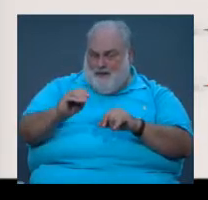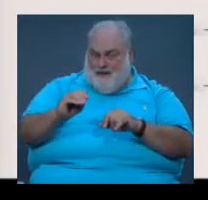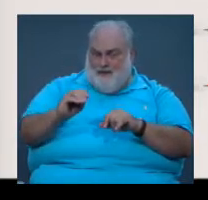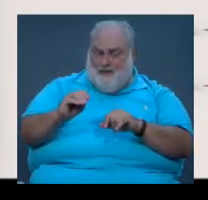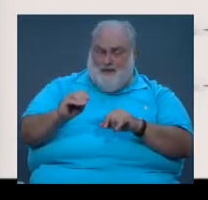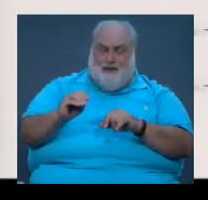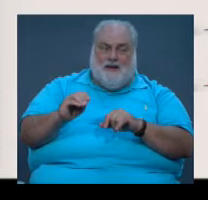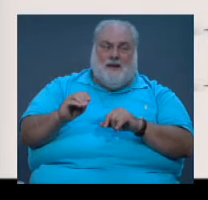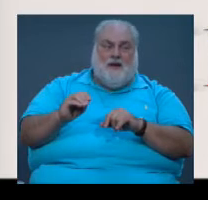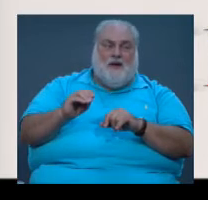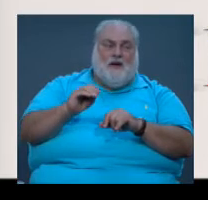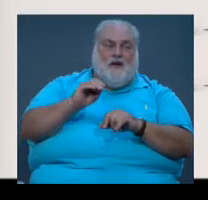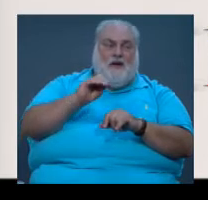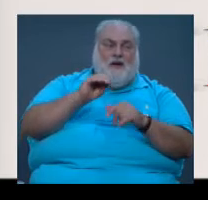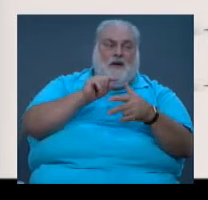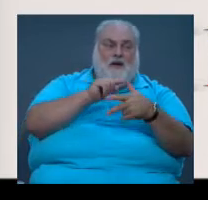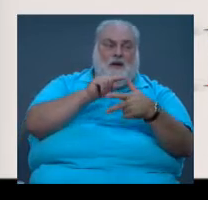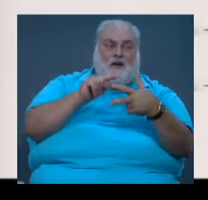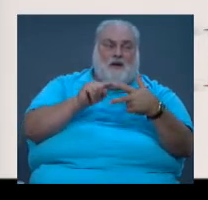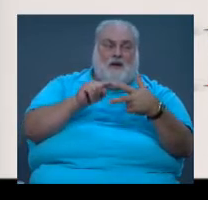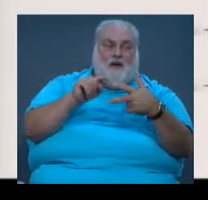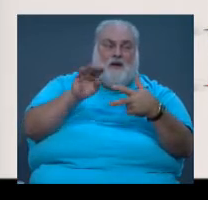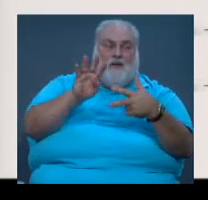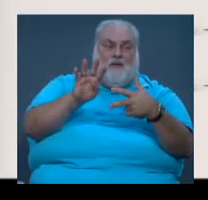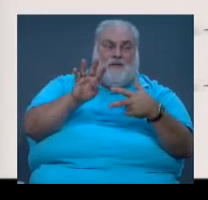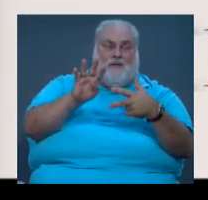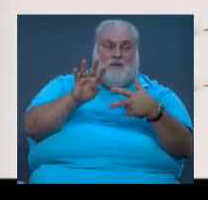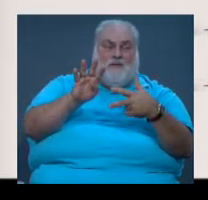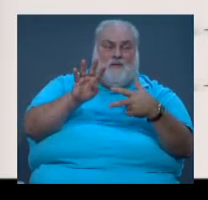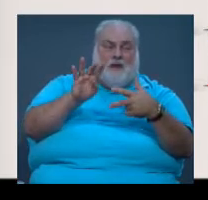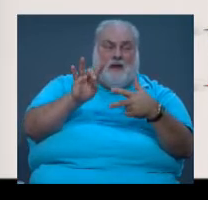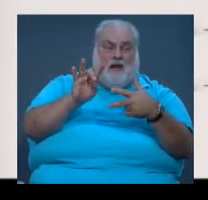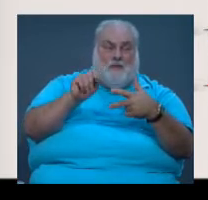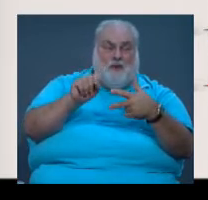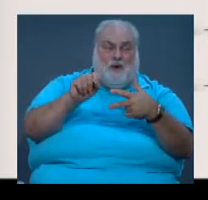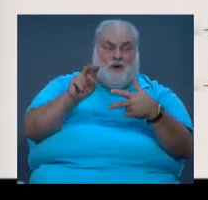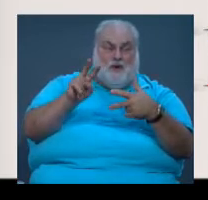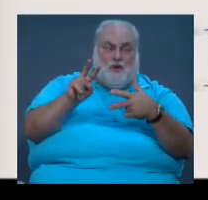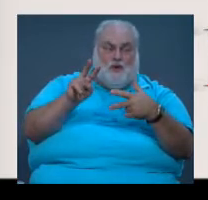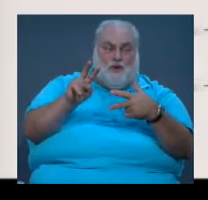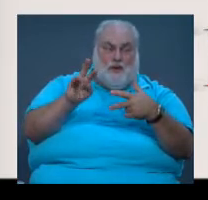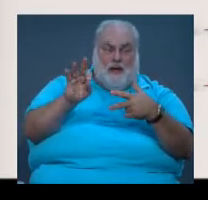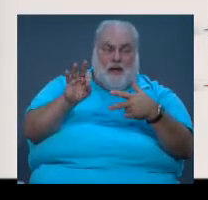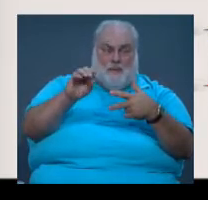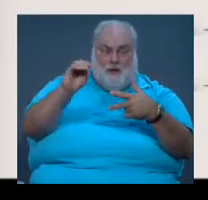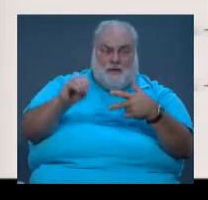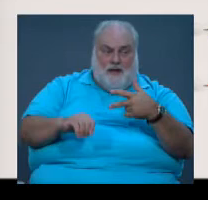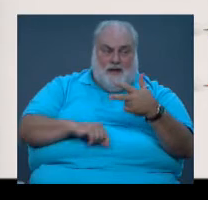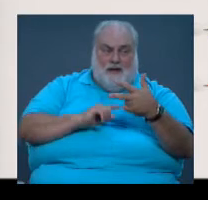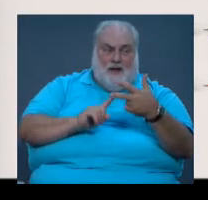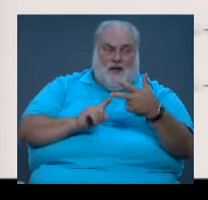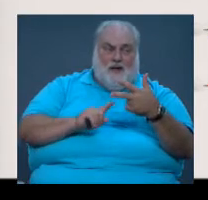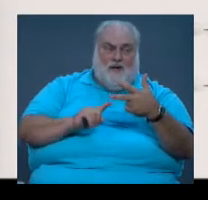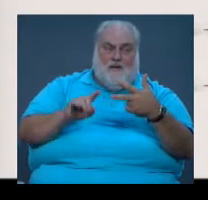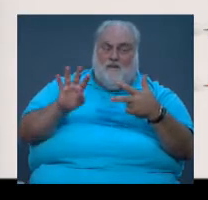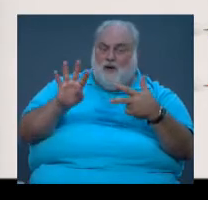41.02%, and 48.29% of the annual budget, and that compares to